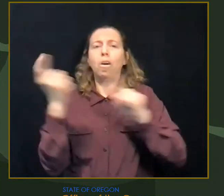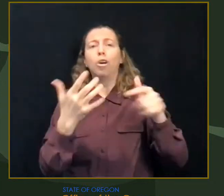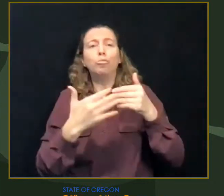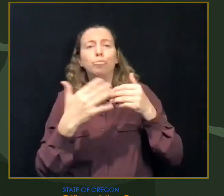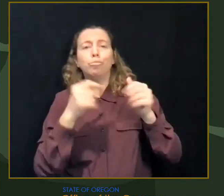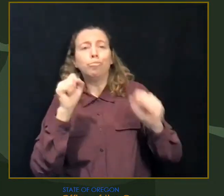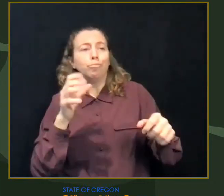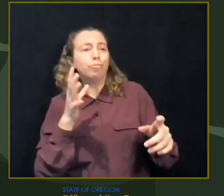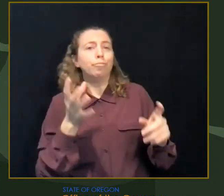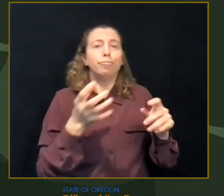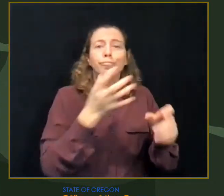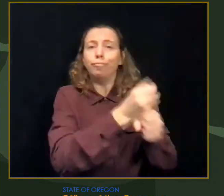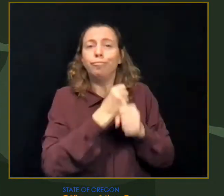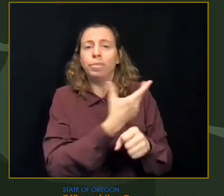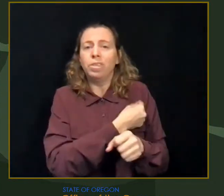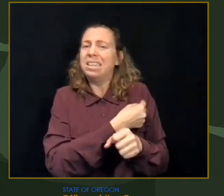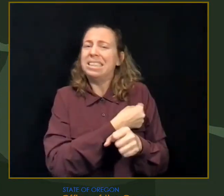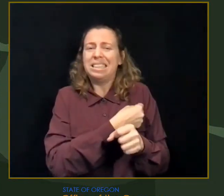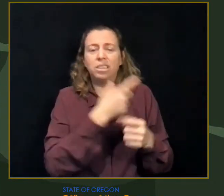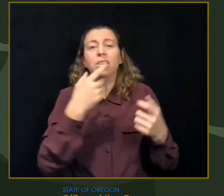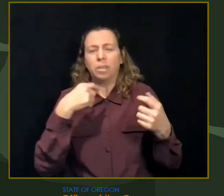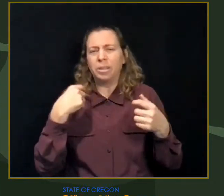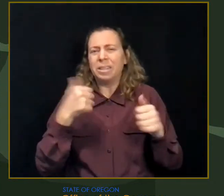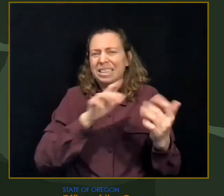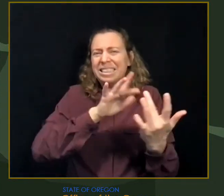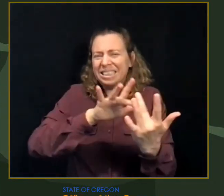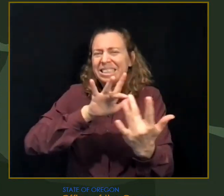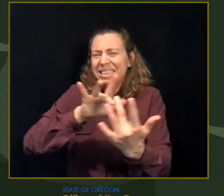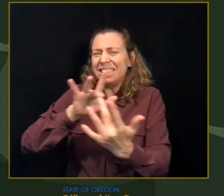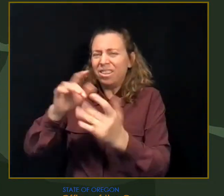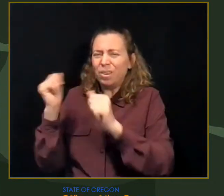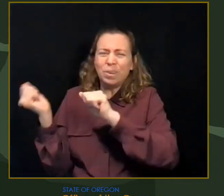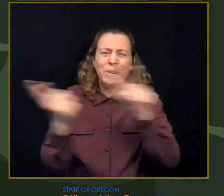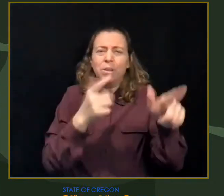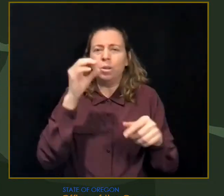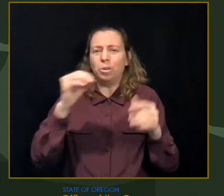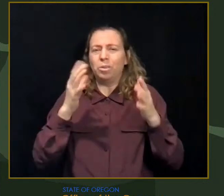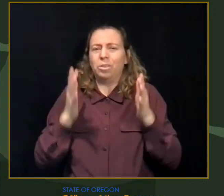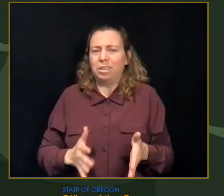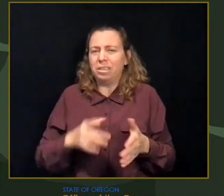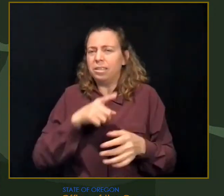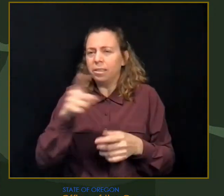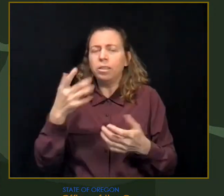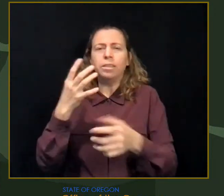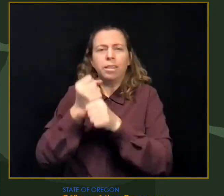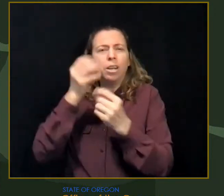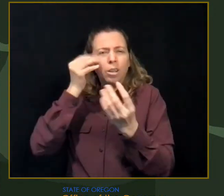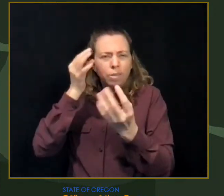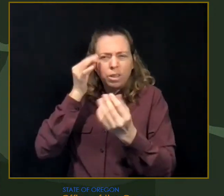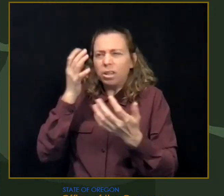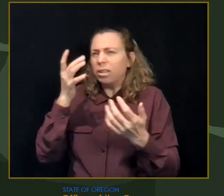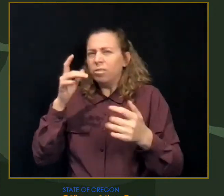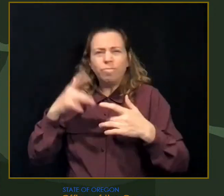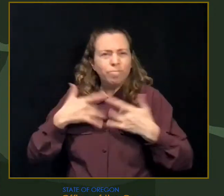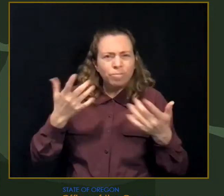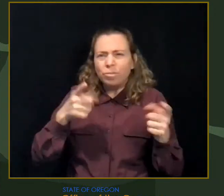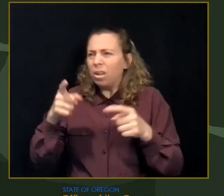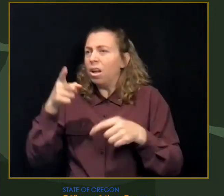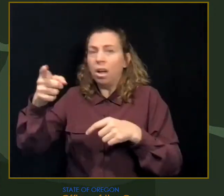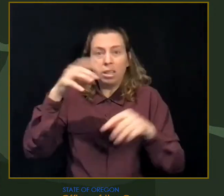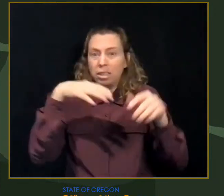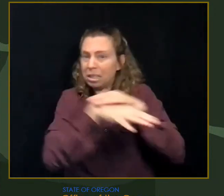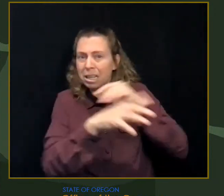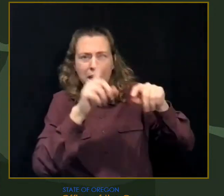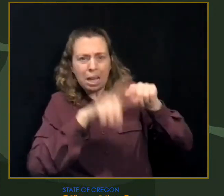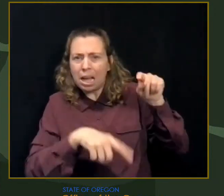with a vaccine and information, especially those who have a harder time accessing mass vaccination sites